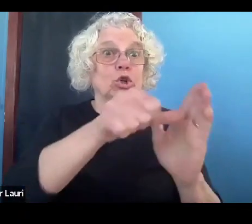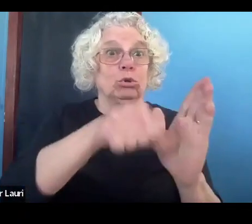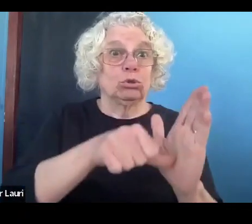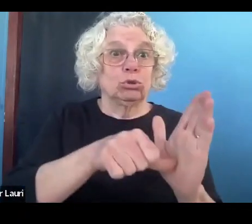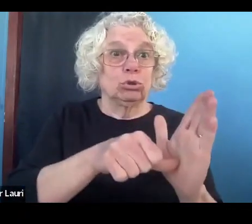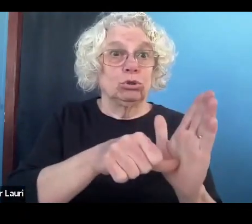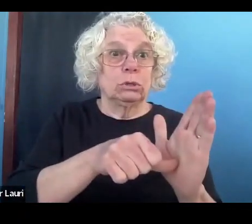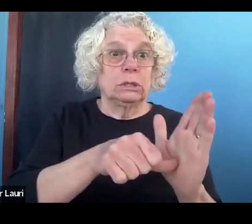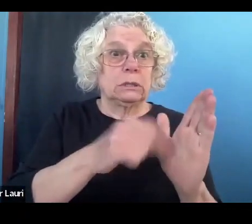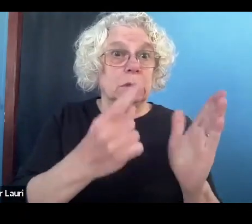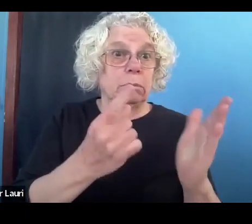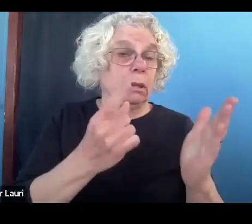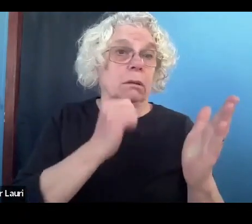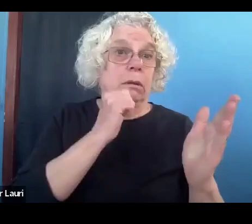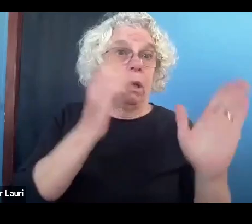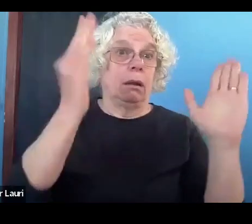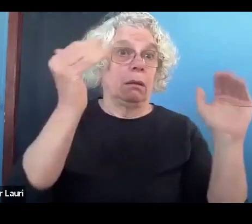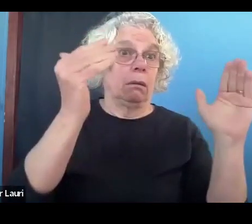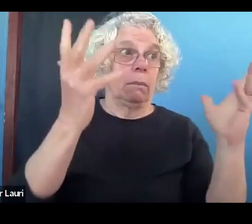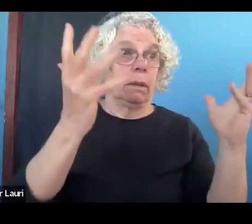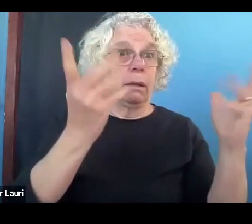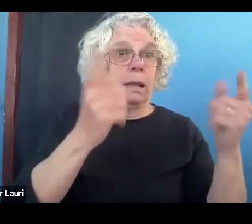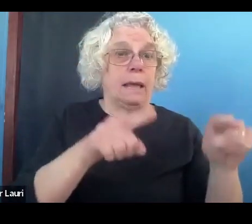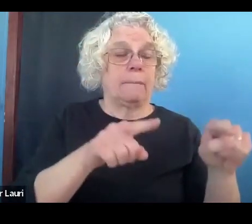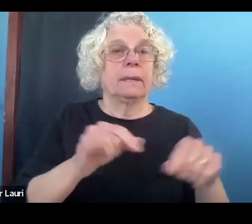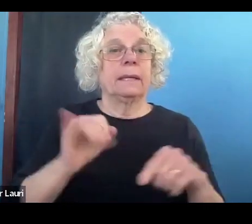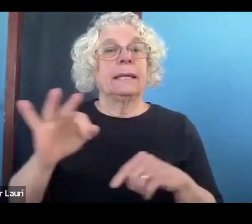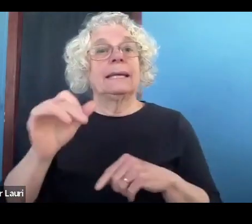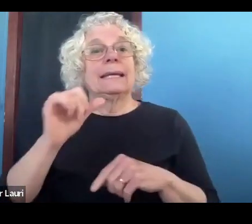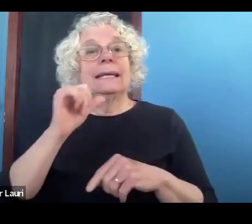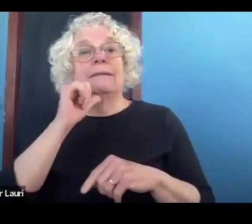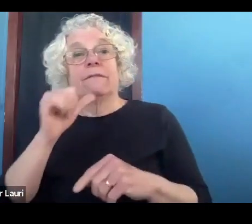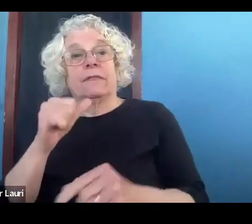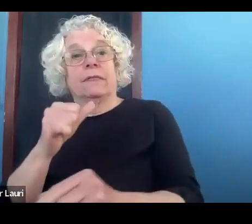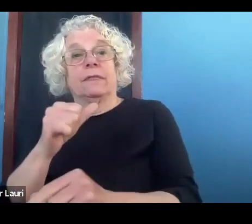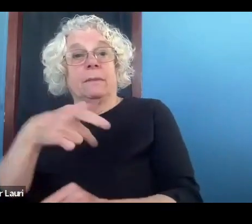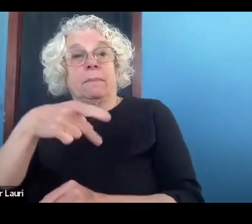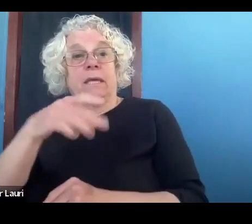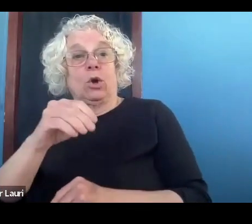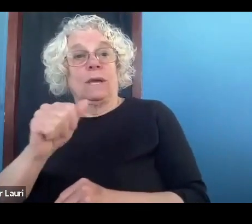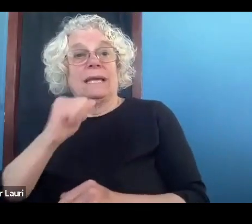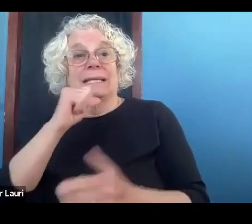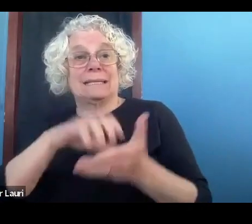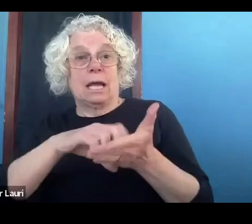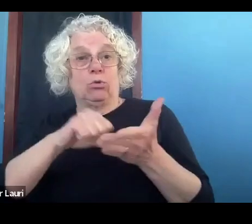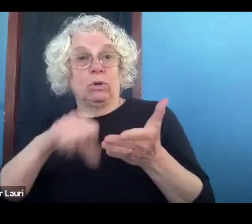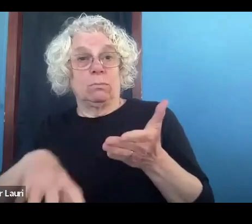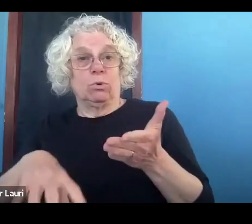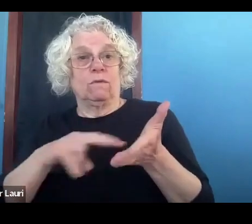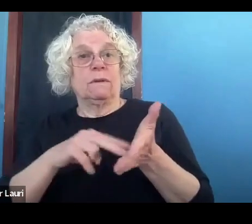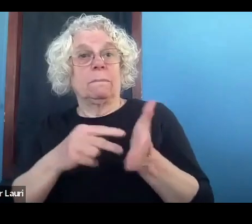unexpected happens. If a power of attorney is not removed, it ends with a